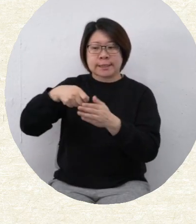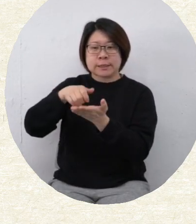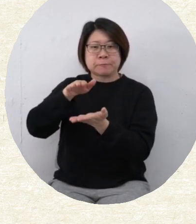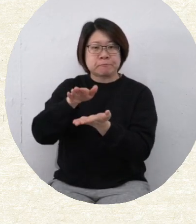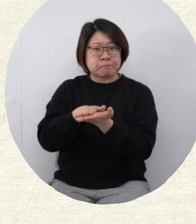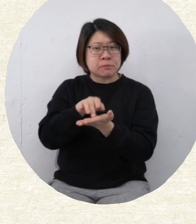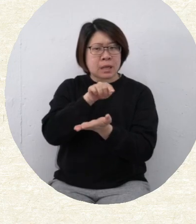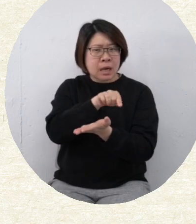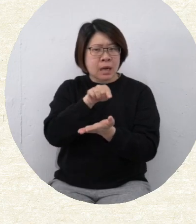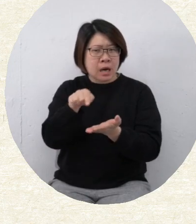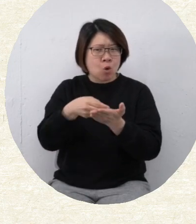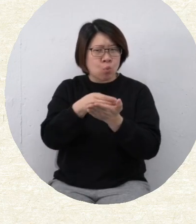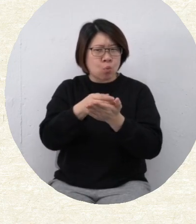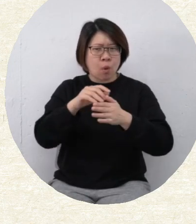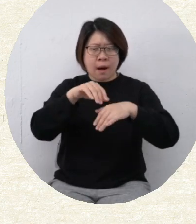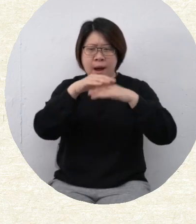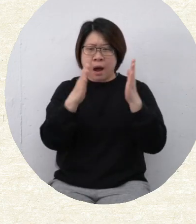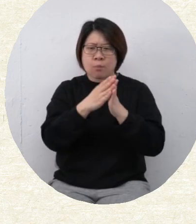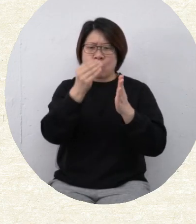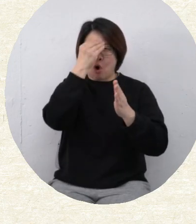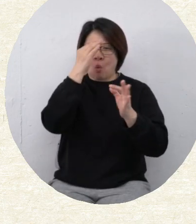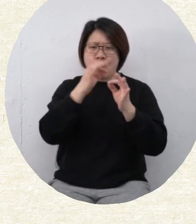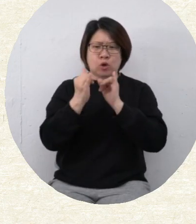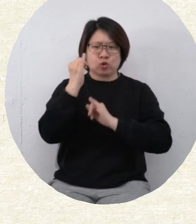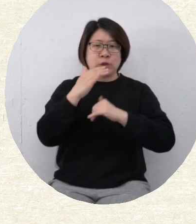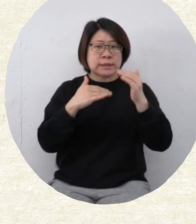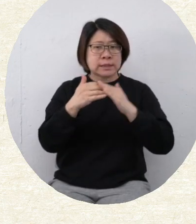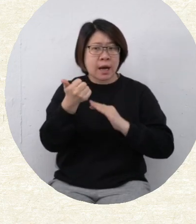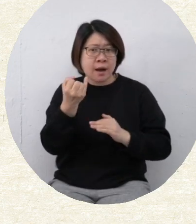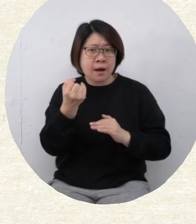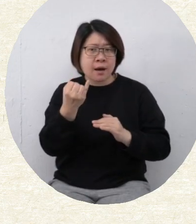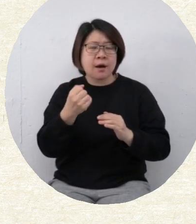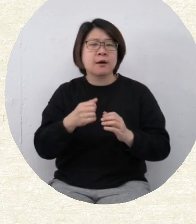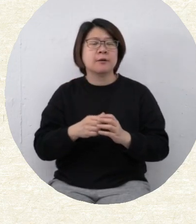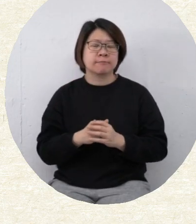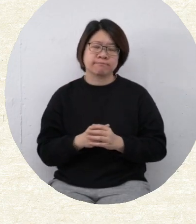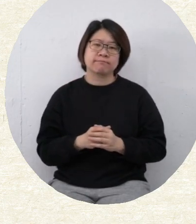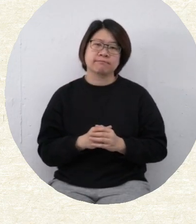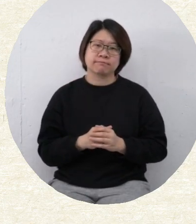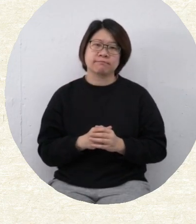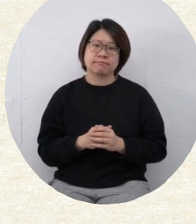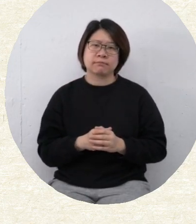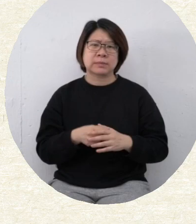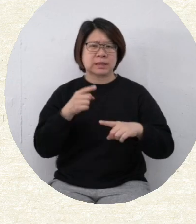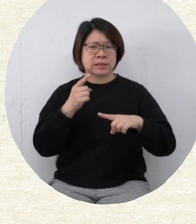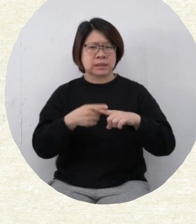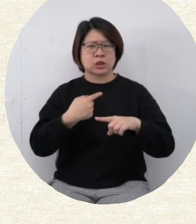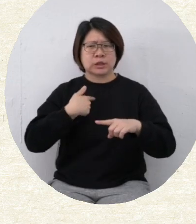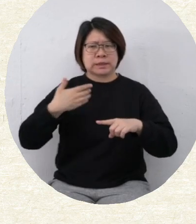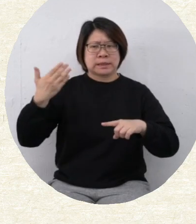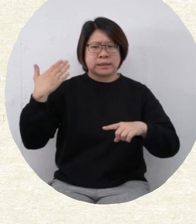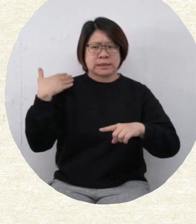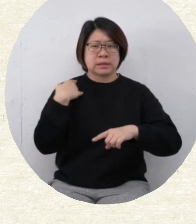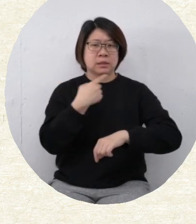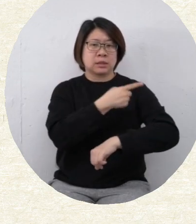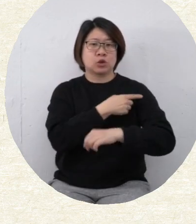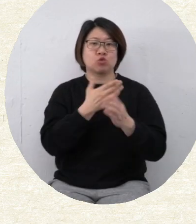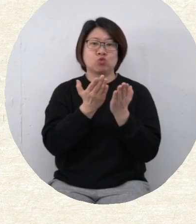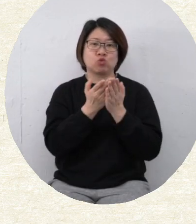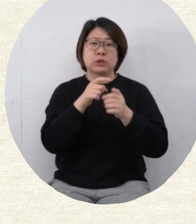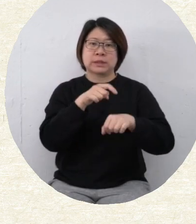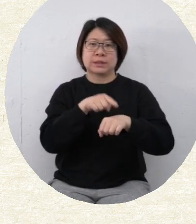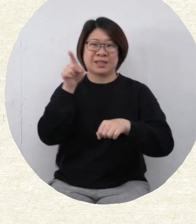at RISD. So, my honest answer is that's the reason why I started printmaking. So this